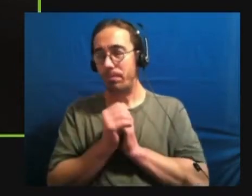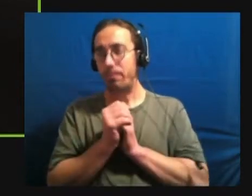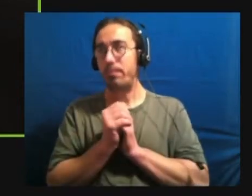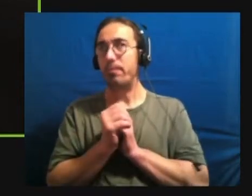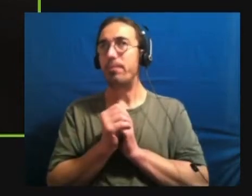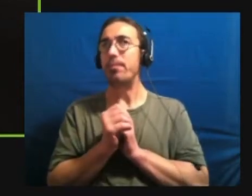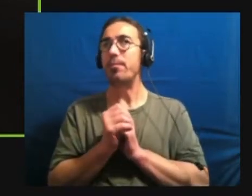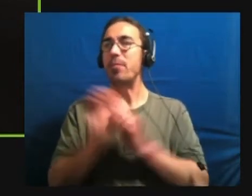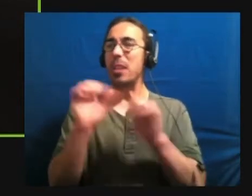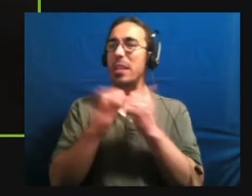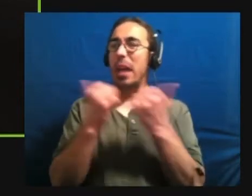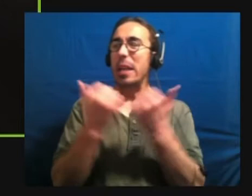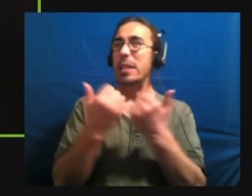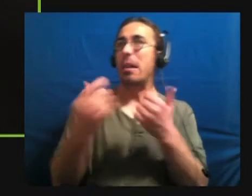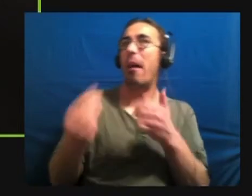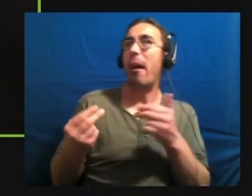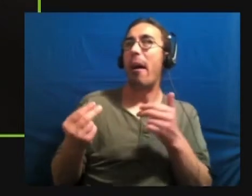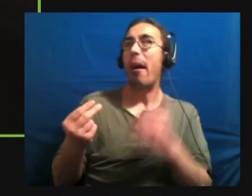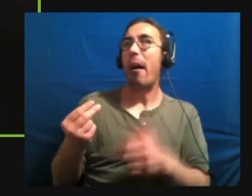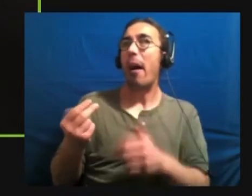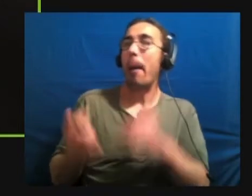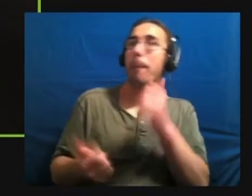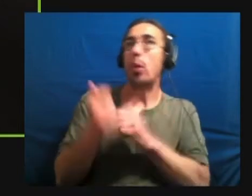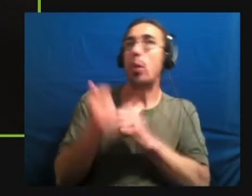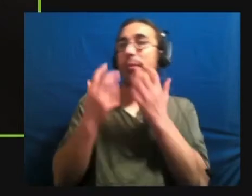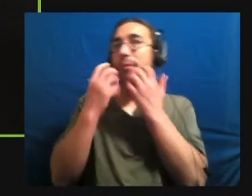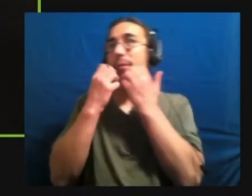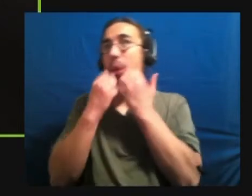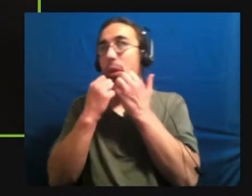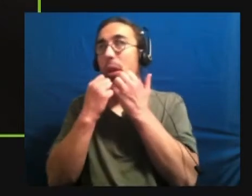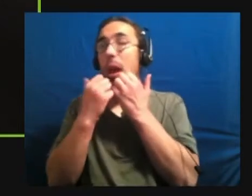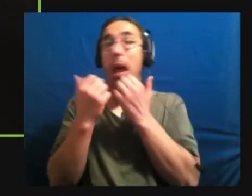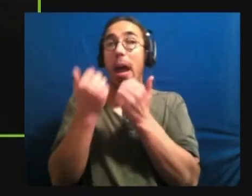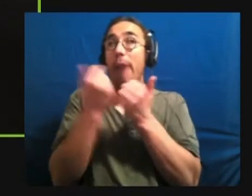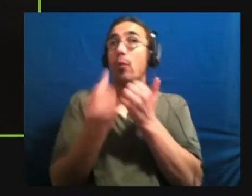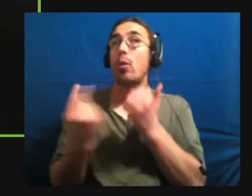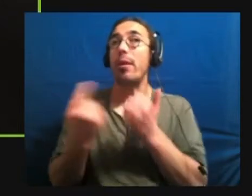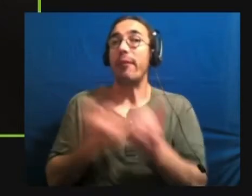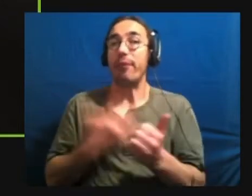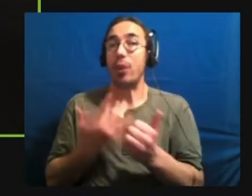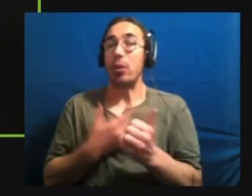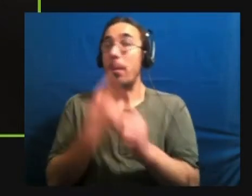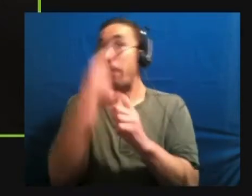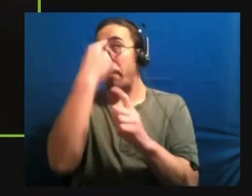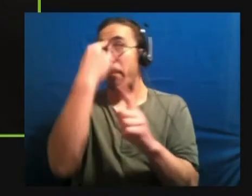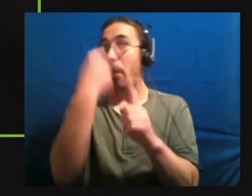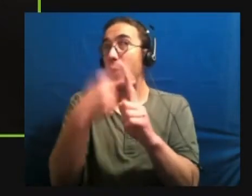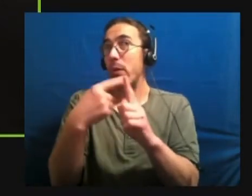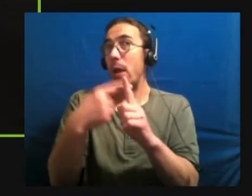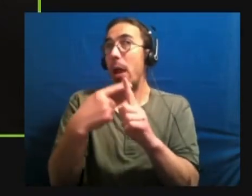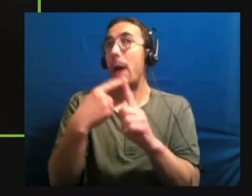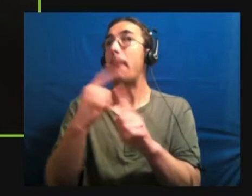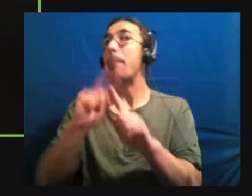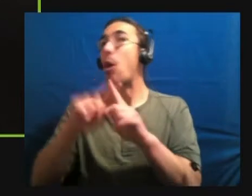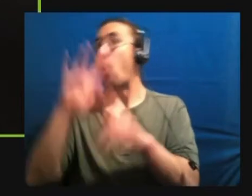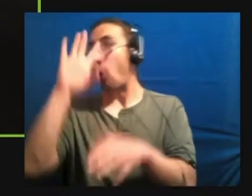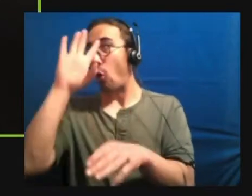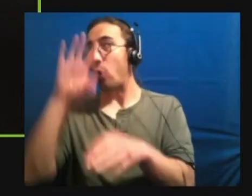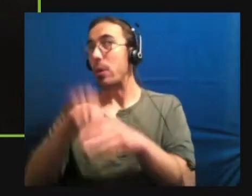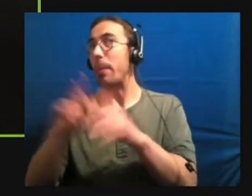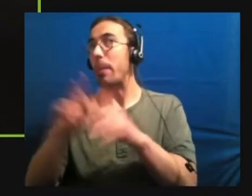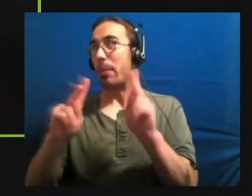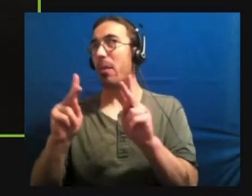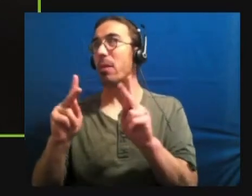And everyone generally feels very positively about empathy, but autistic people have